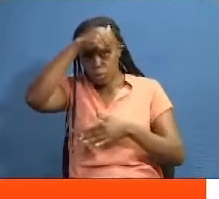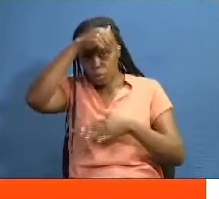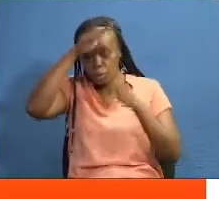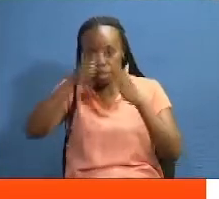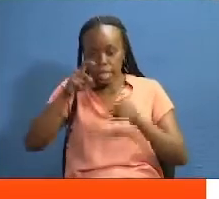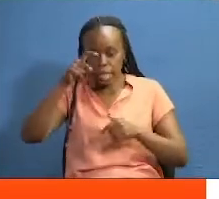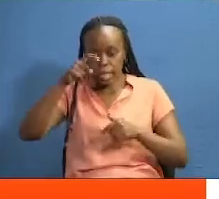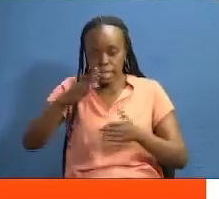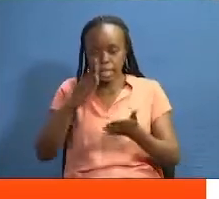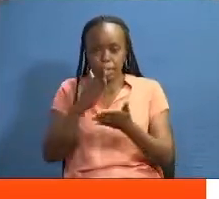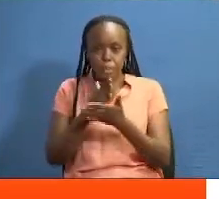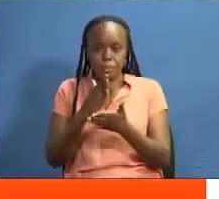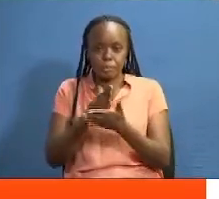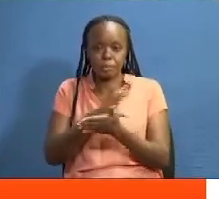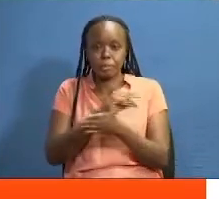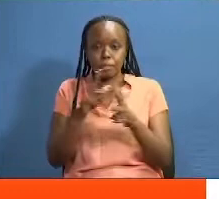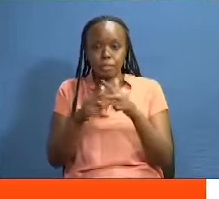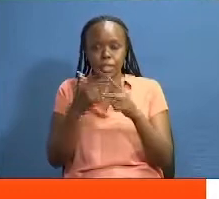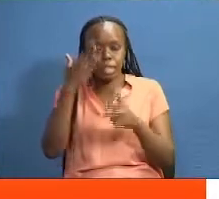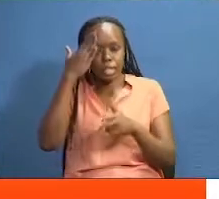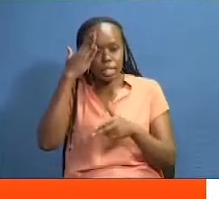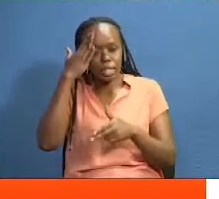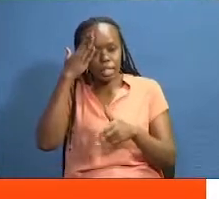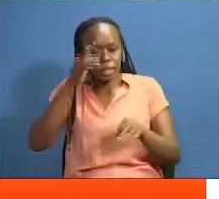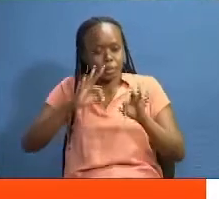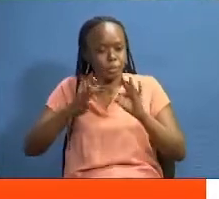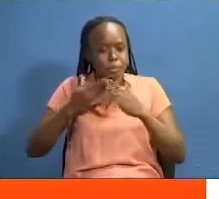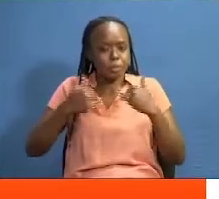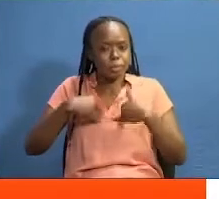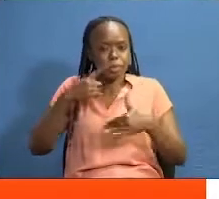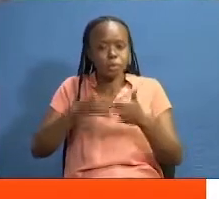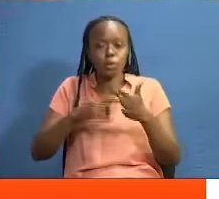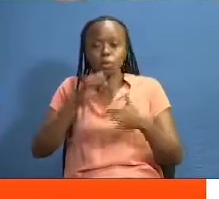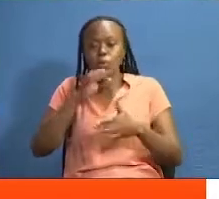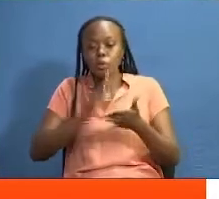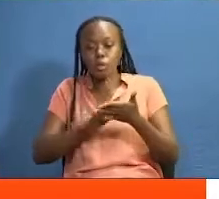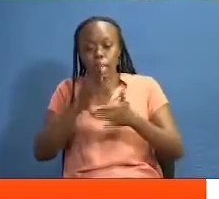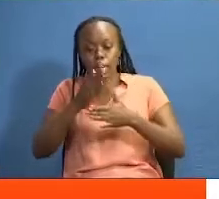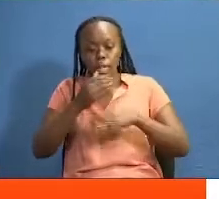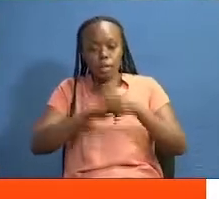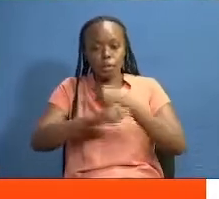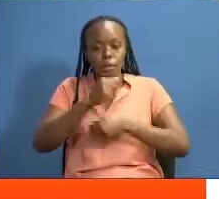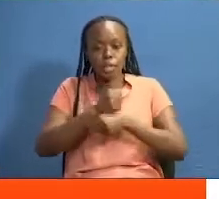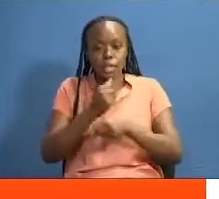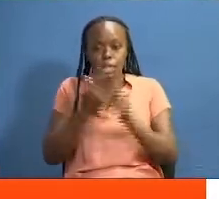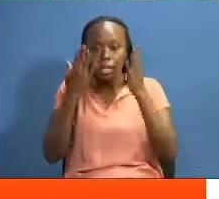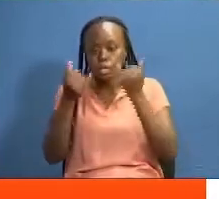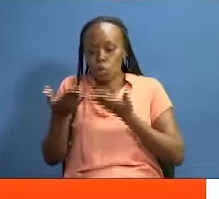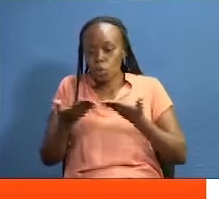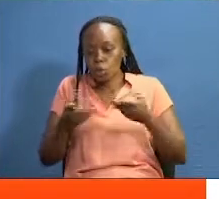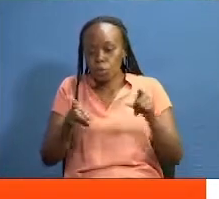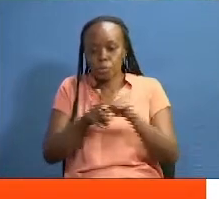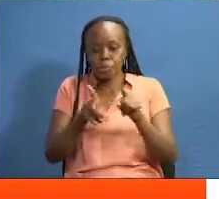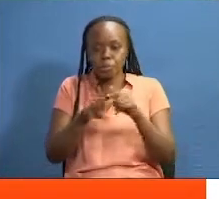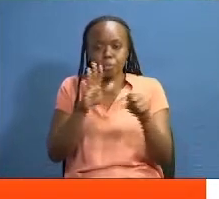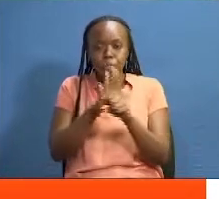you need to take a break. Right. And start thinking, cogitating, what is the next step? And this is now where you also need a